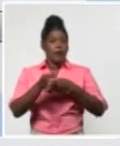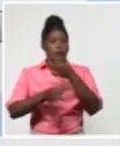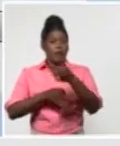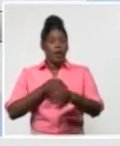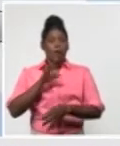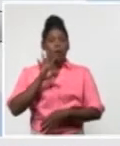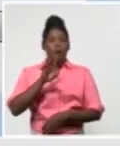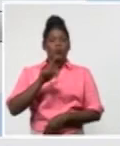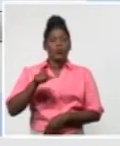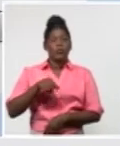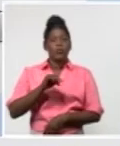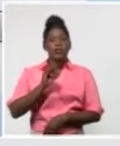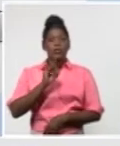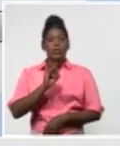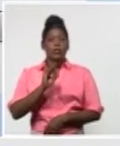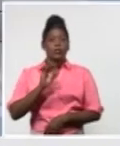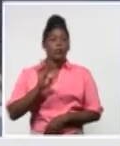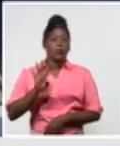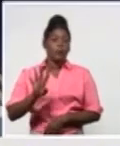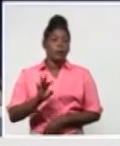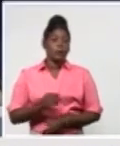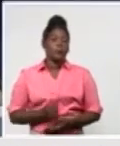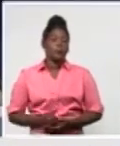4.74, as we said earlier.